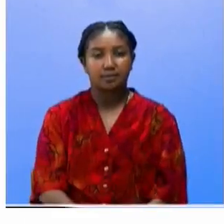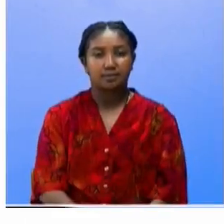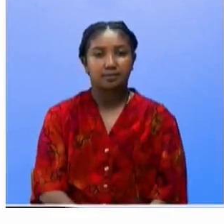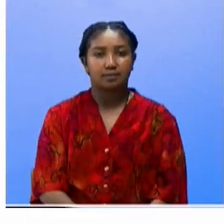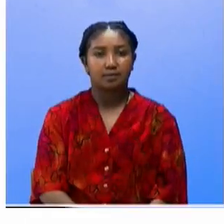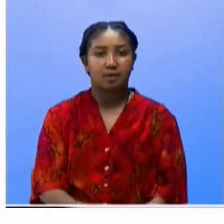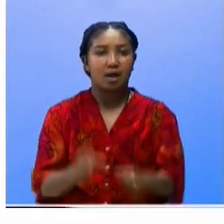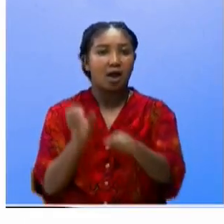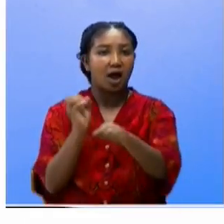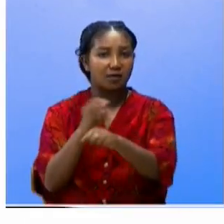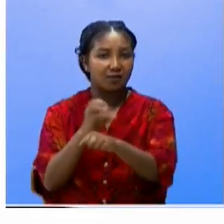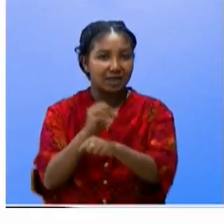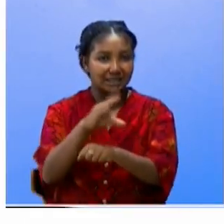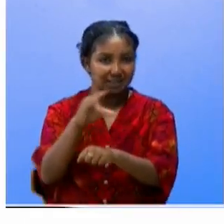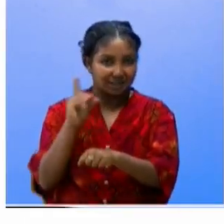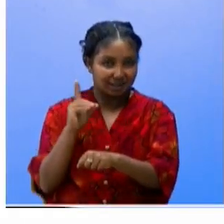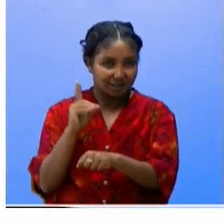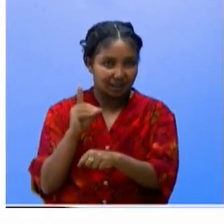advised